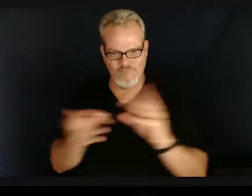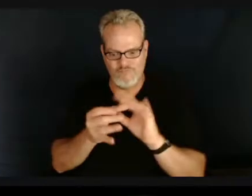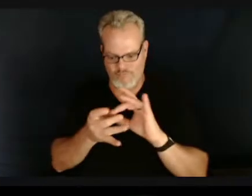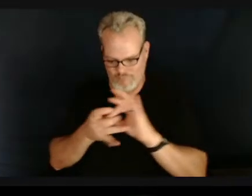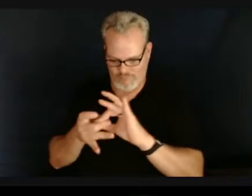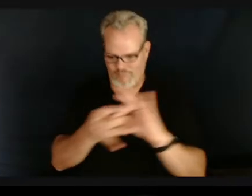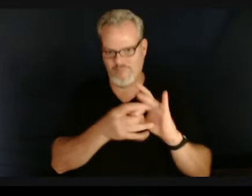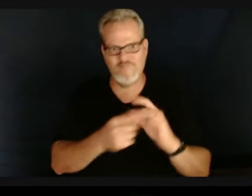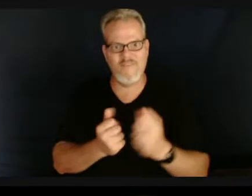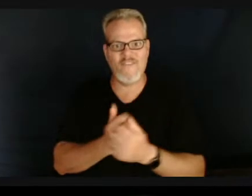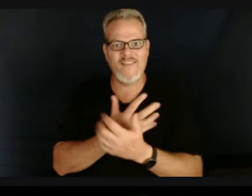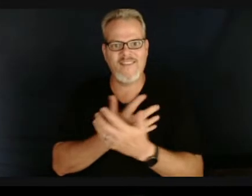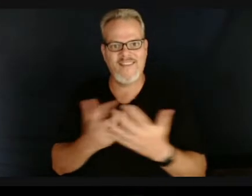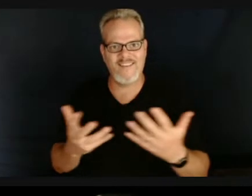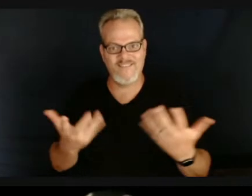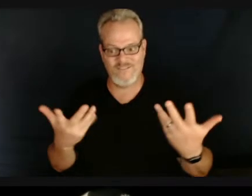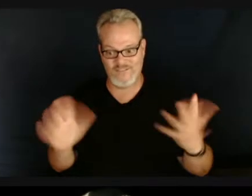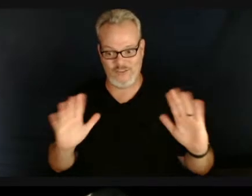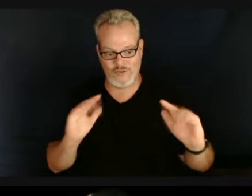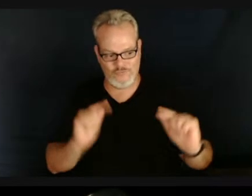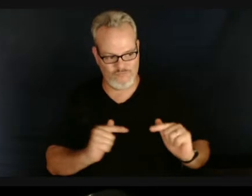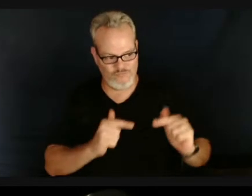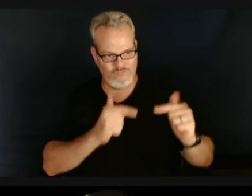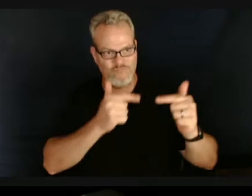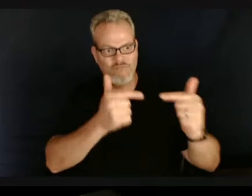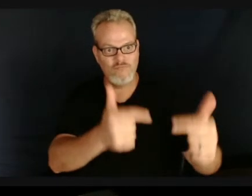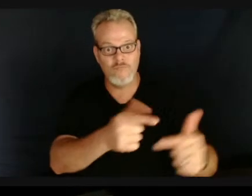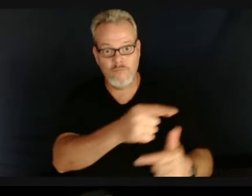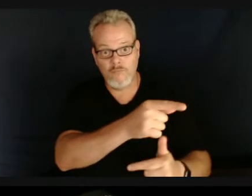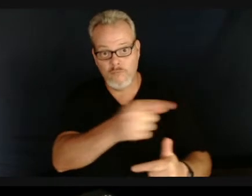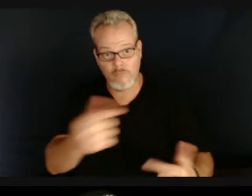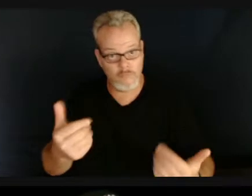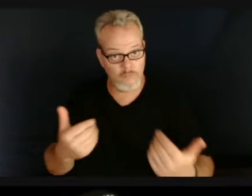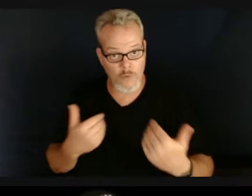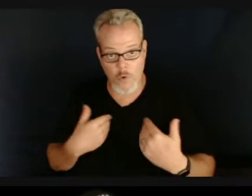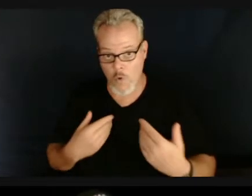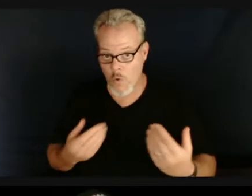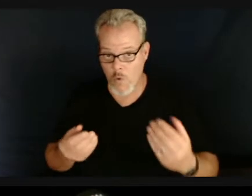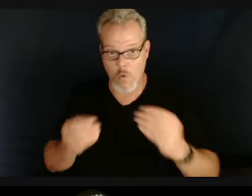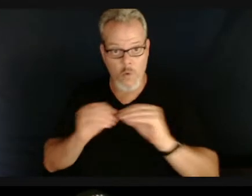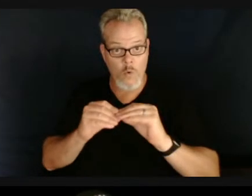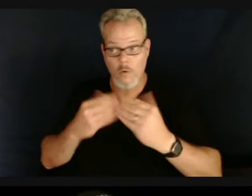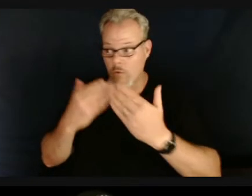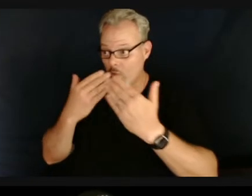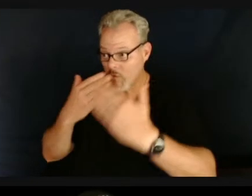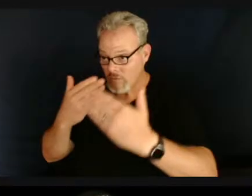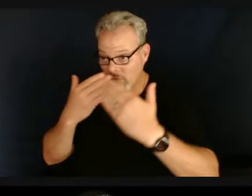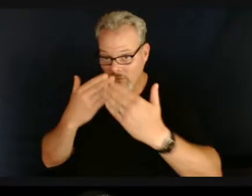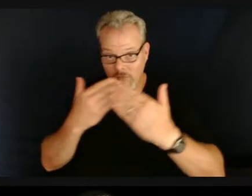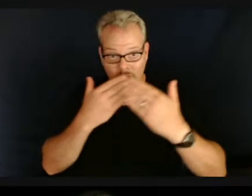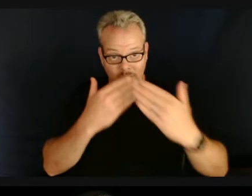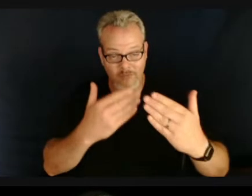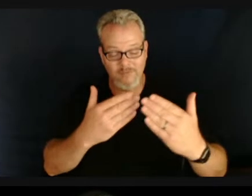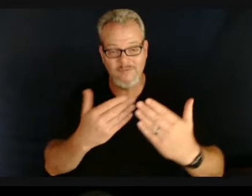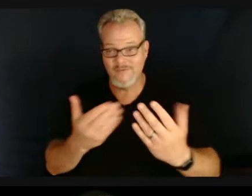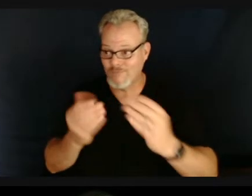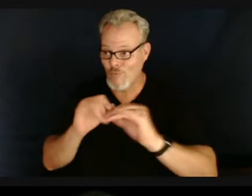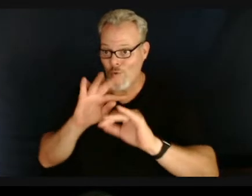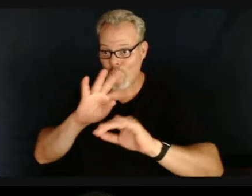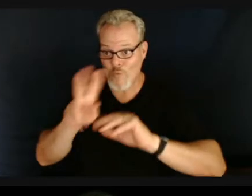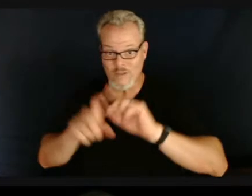I'll pass it to you guys for any more questions, discussions, mahalos. Yeah. We do